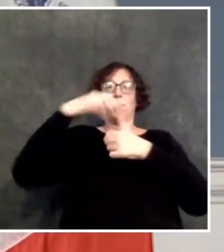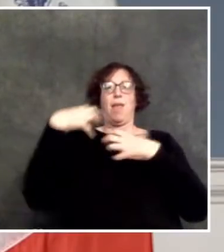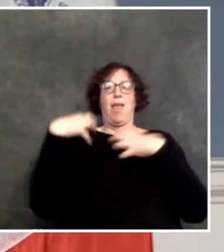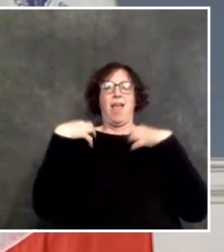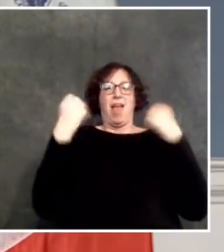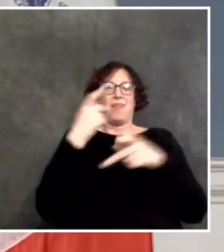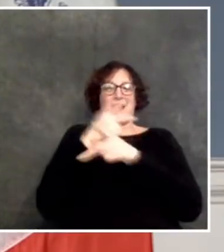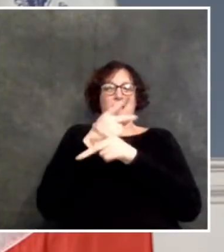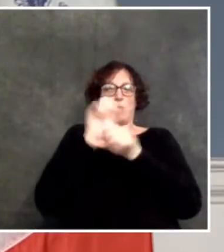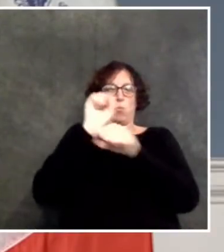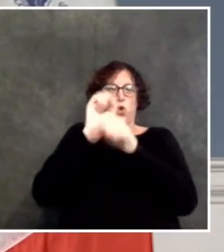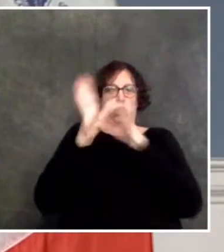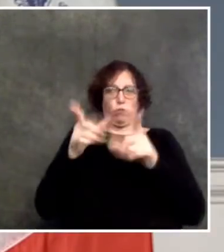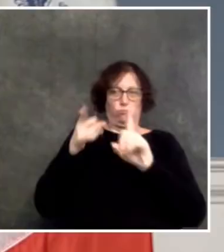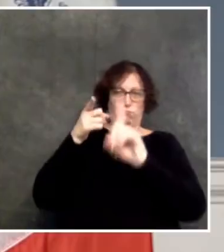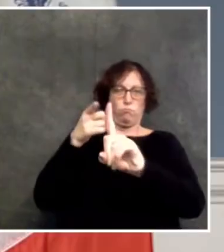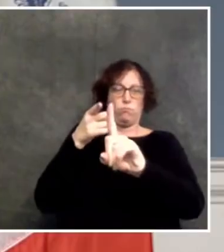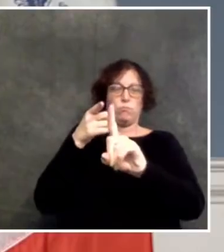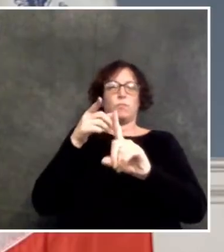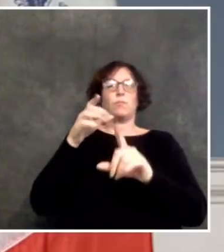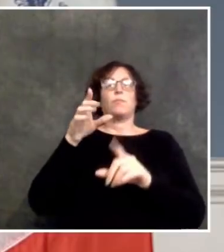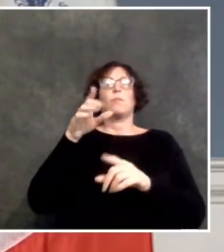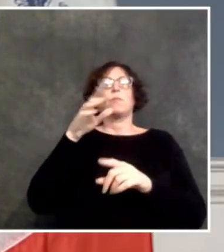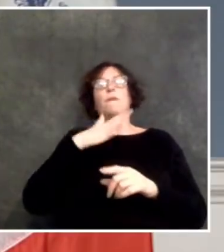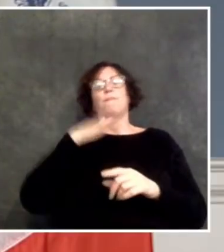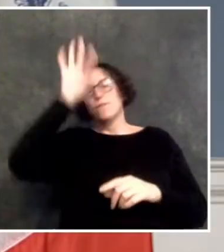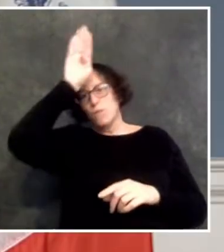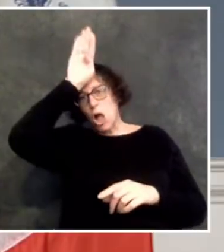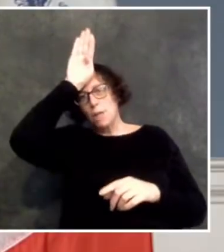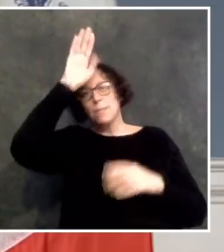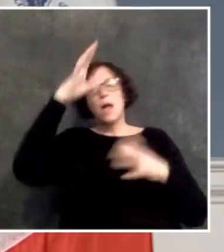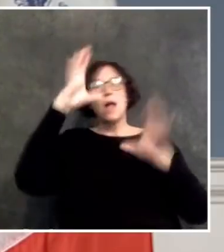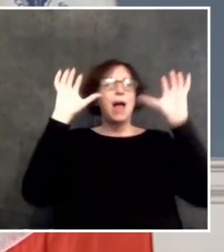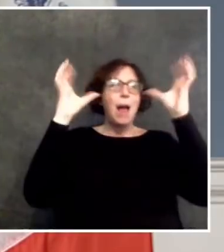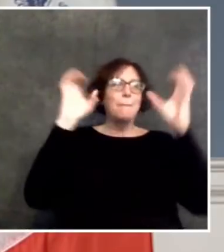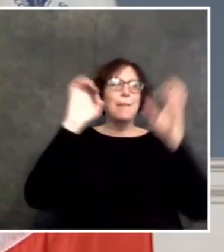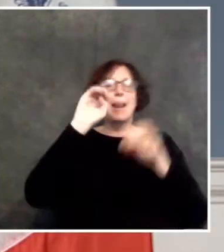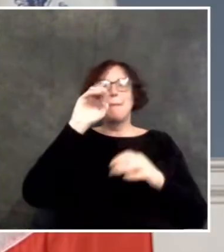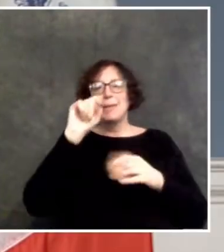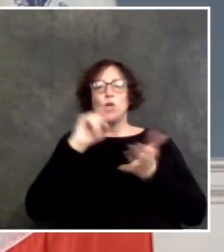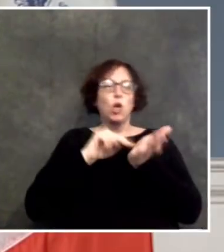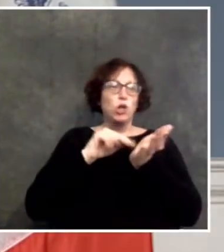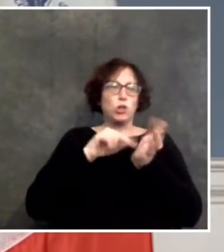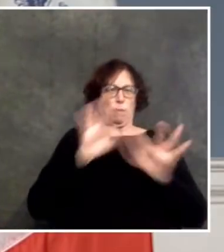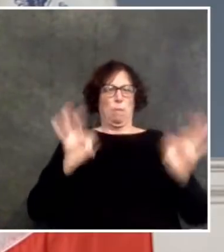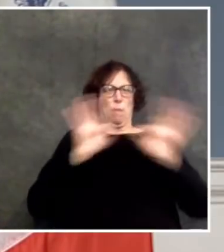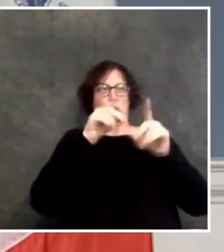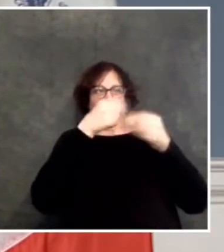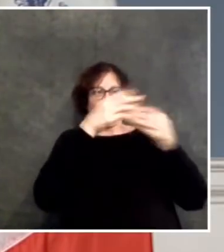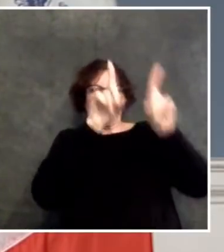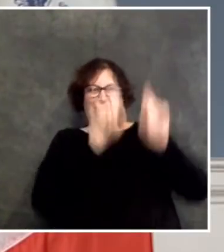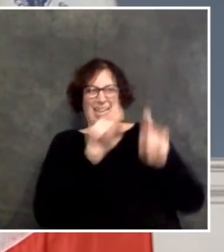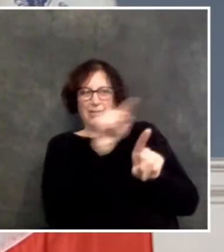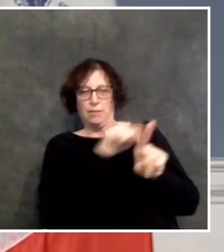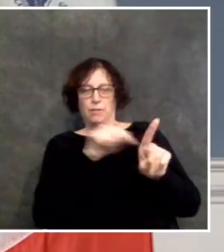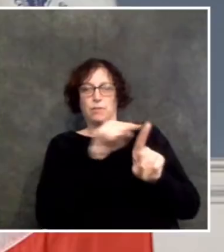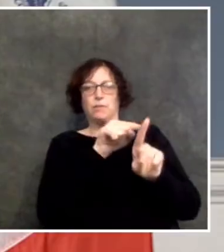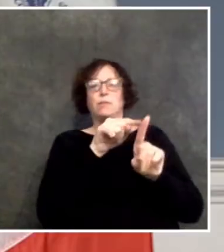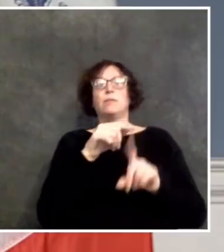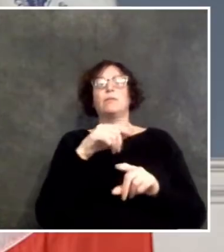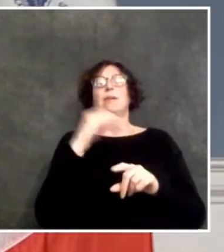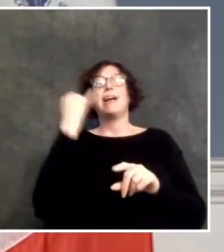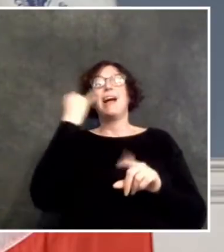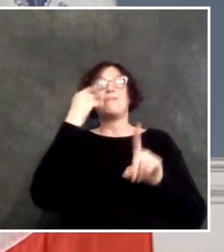workers we're depending on, that they can get it when they want it. So that's where we're trying to go rapidly. Mitch, would you